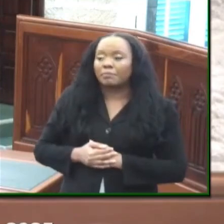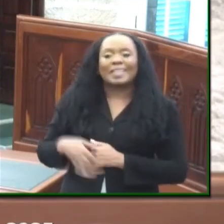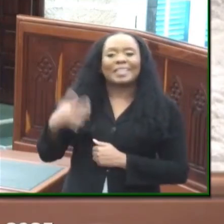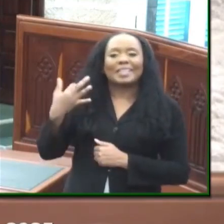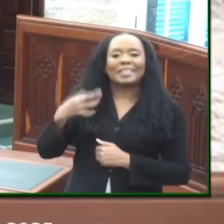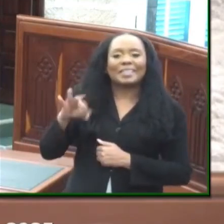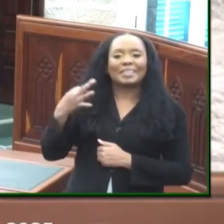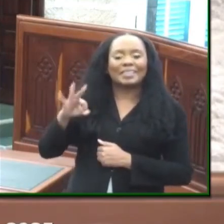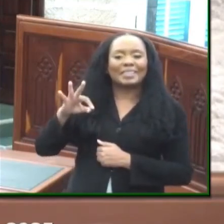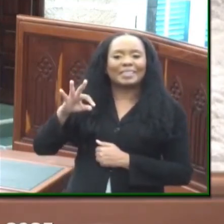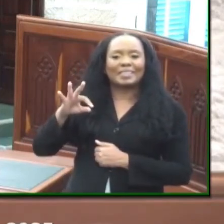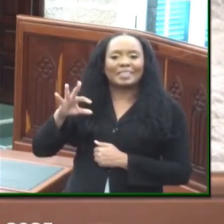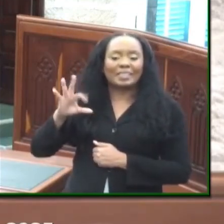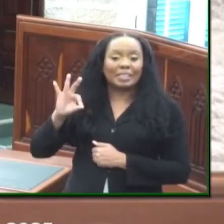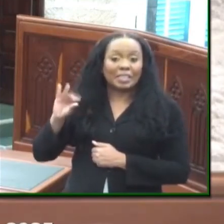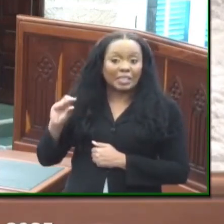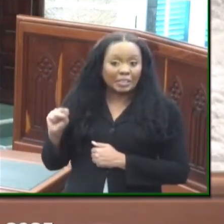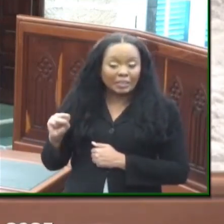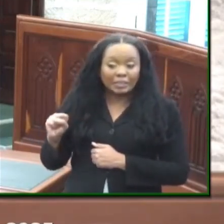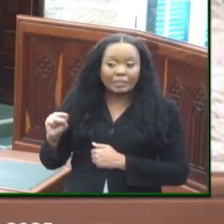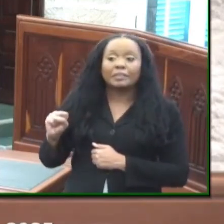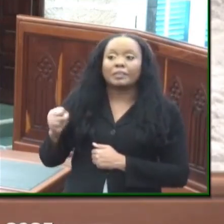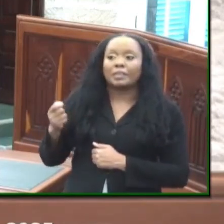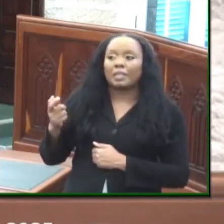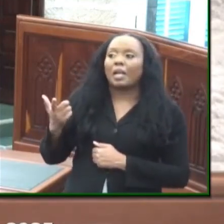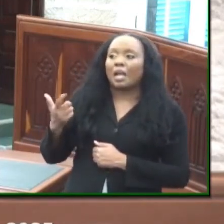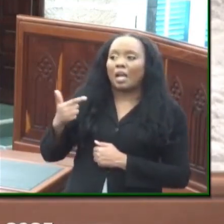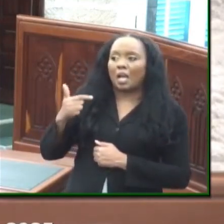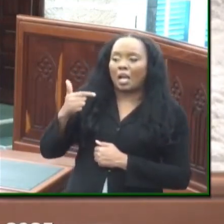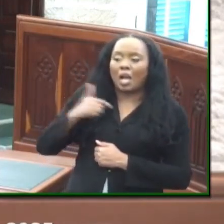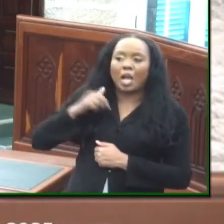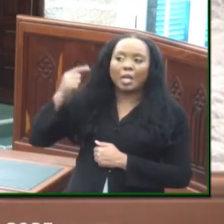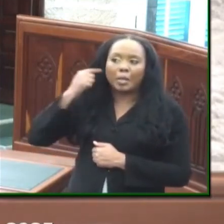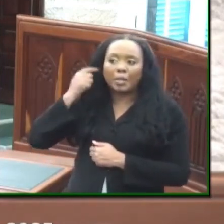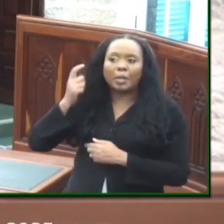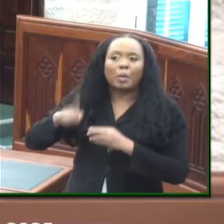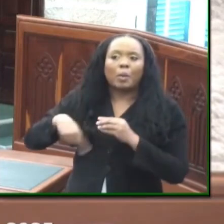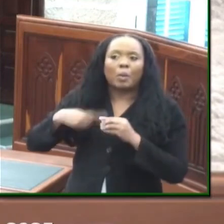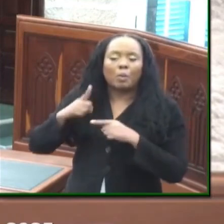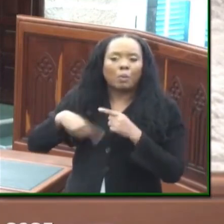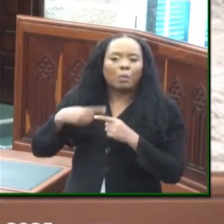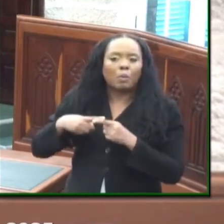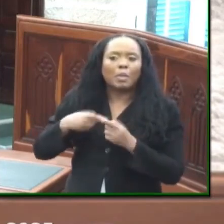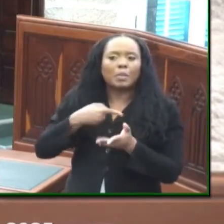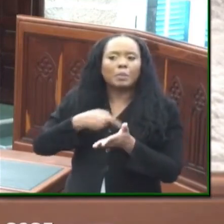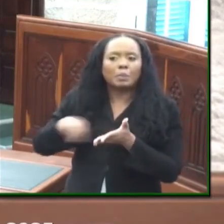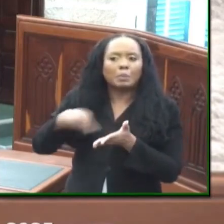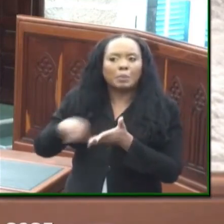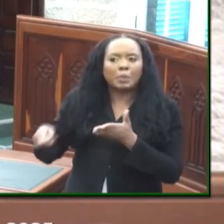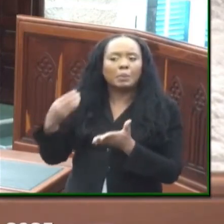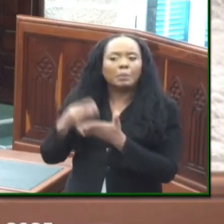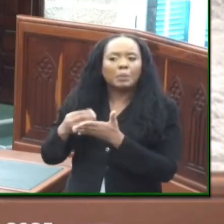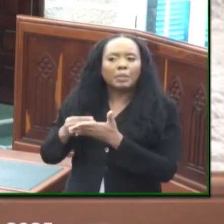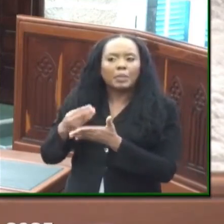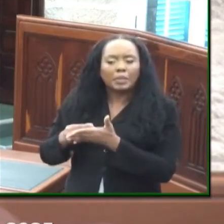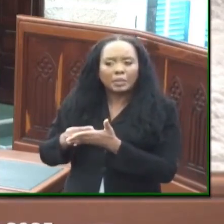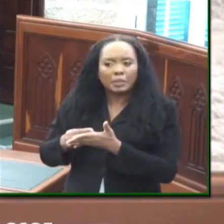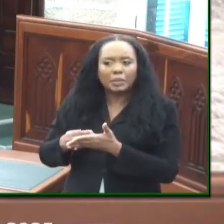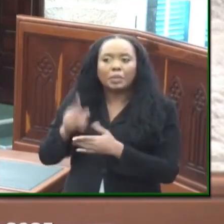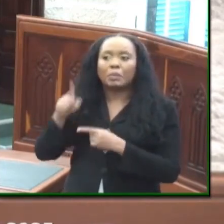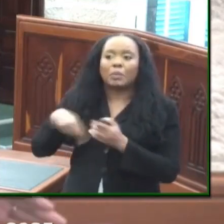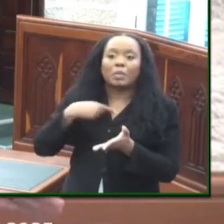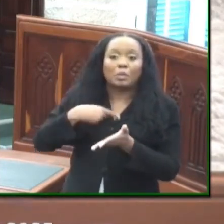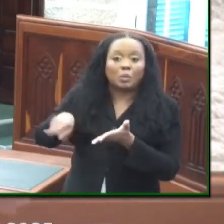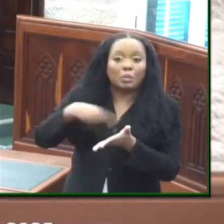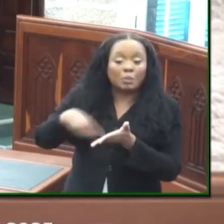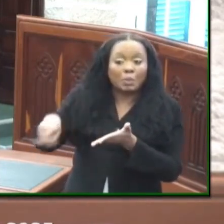1990s, the Youth Parliament, I said spending money up front saves your money on the back end. In other words, right, at the time they show us statistics, every dollar